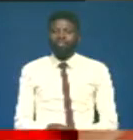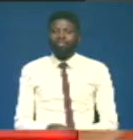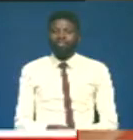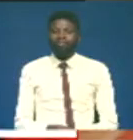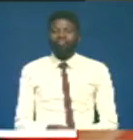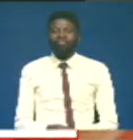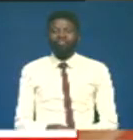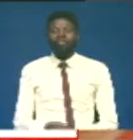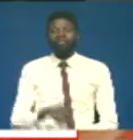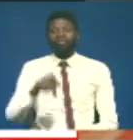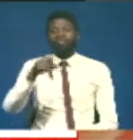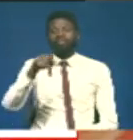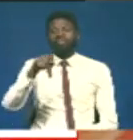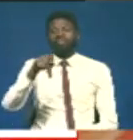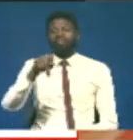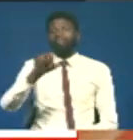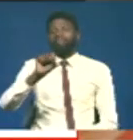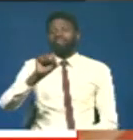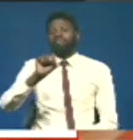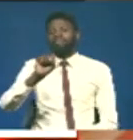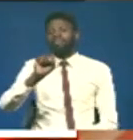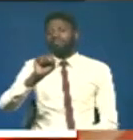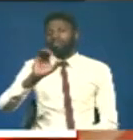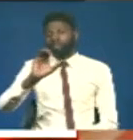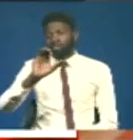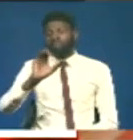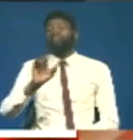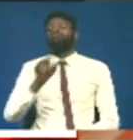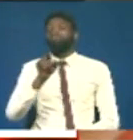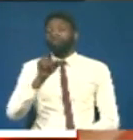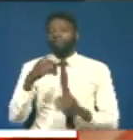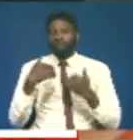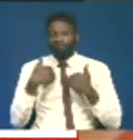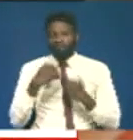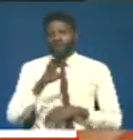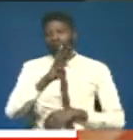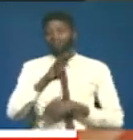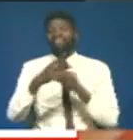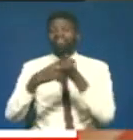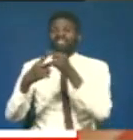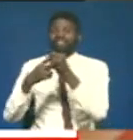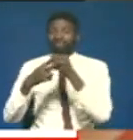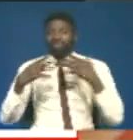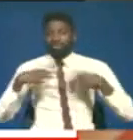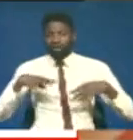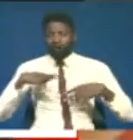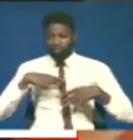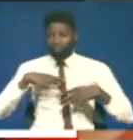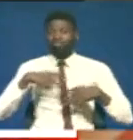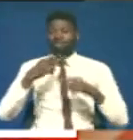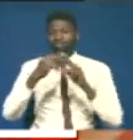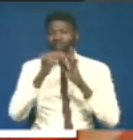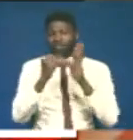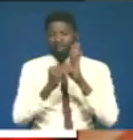The Public Service Commission has shortlisted 477 candidates for positions of Principal Secretaries.